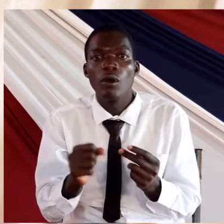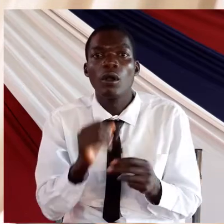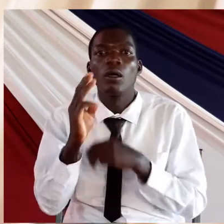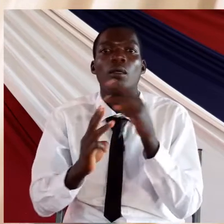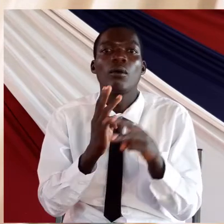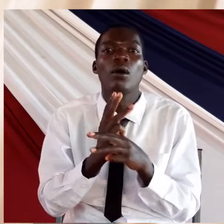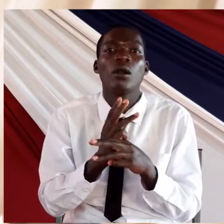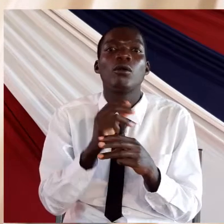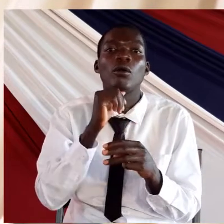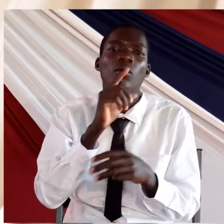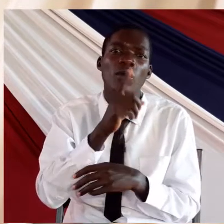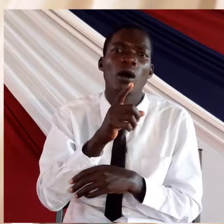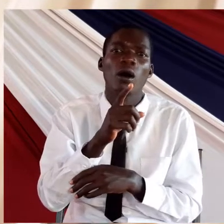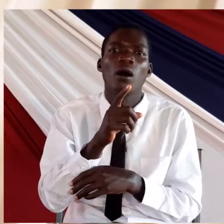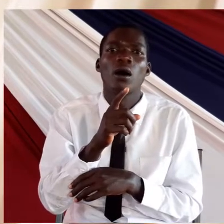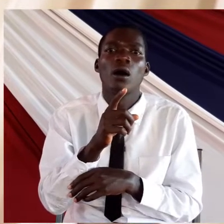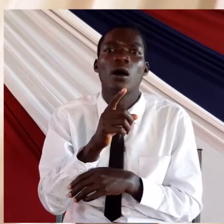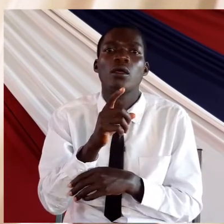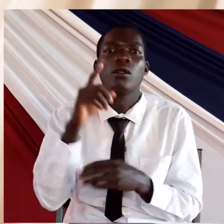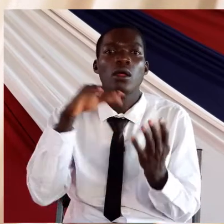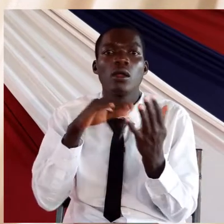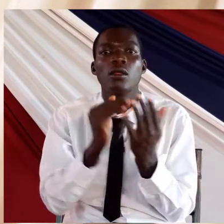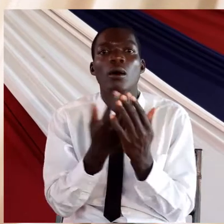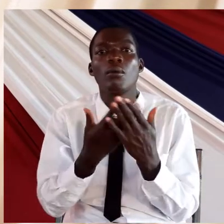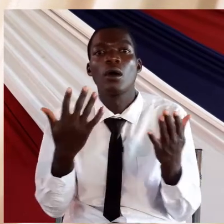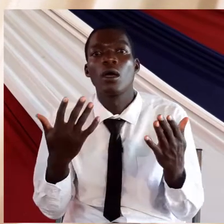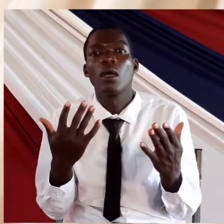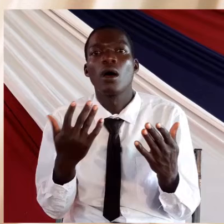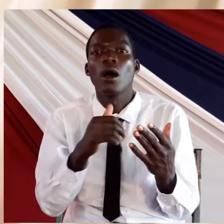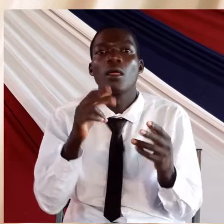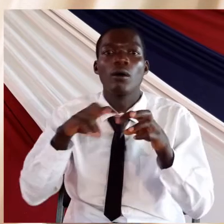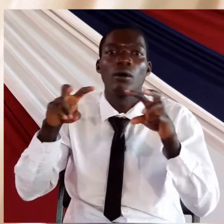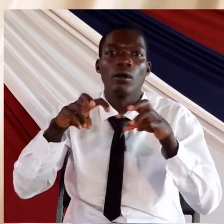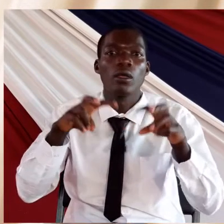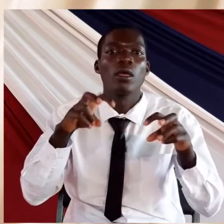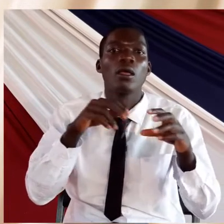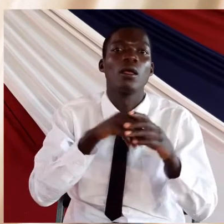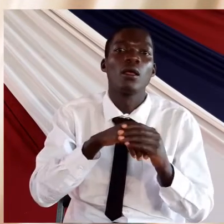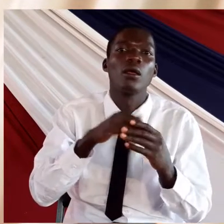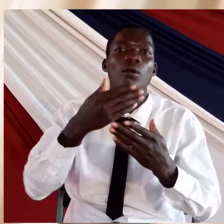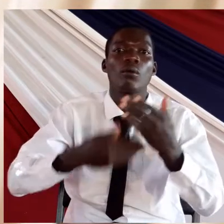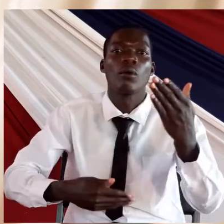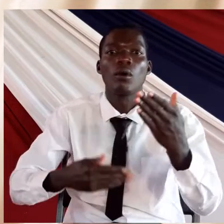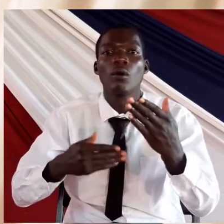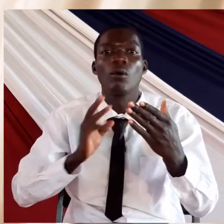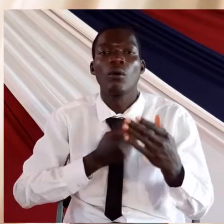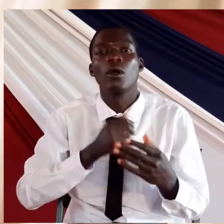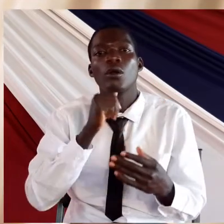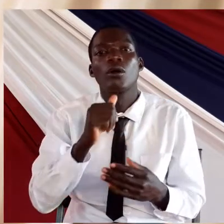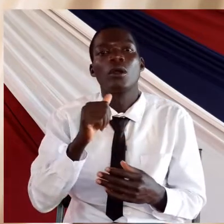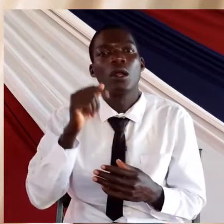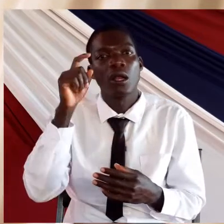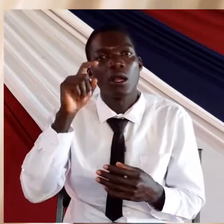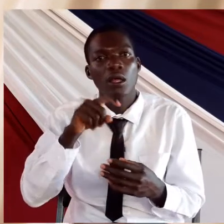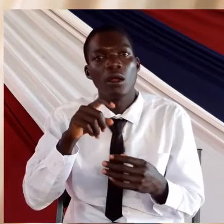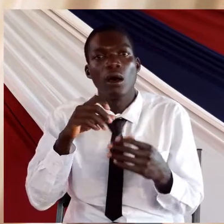world. Yes. Not actually that one was standing somewhere, another one was standing in another corner. Yes. We have north, east, south, and west.